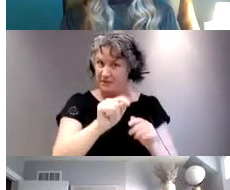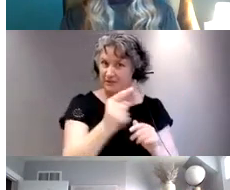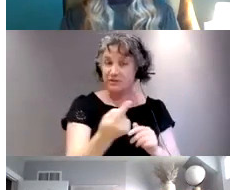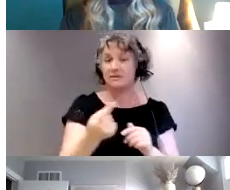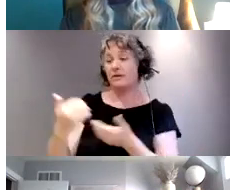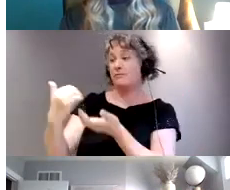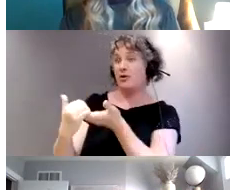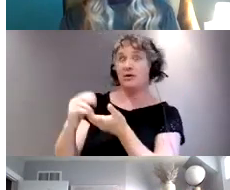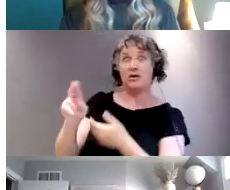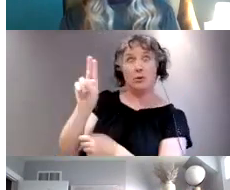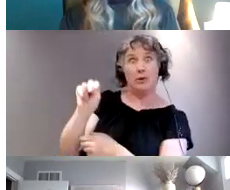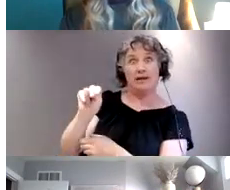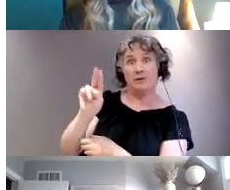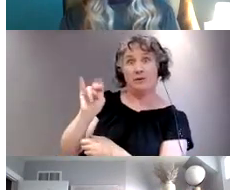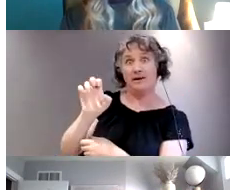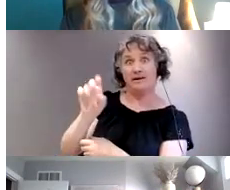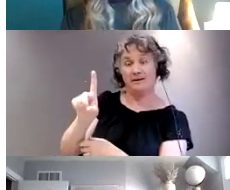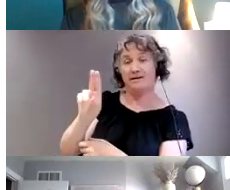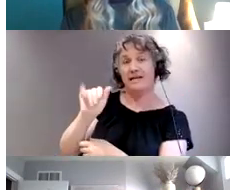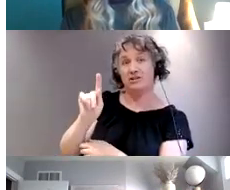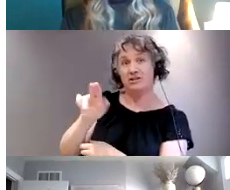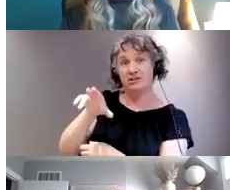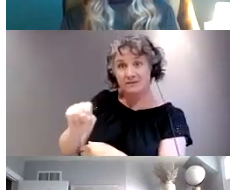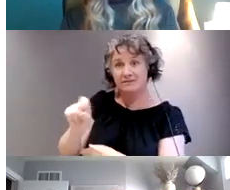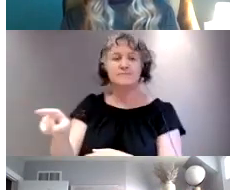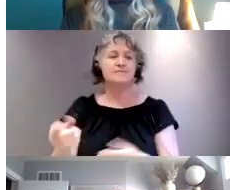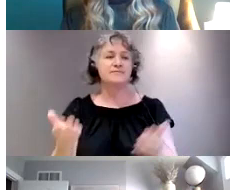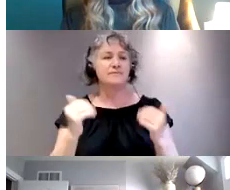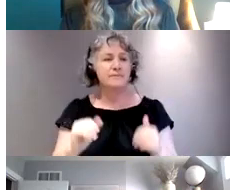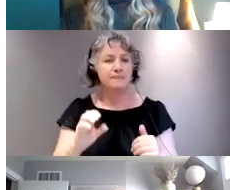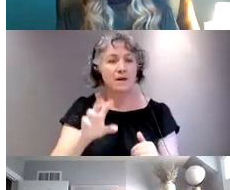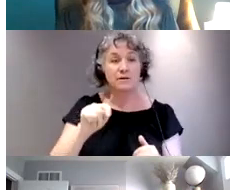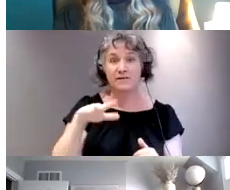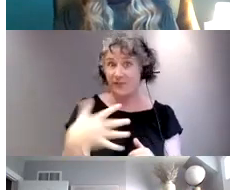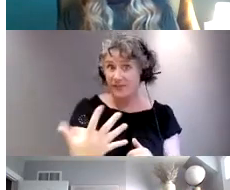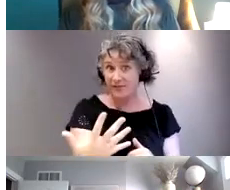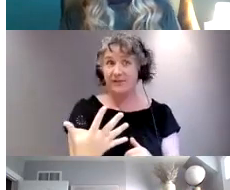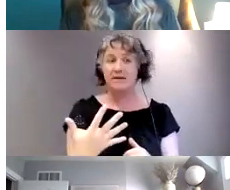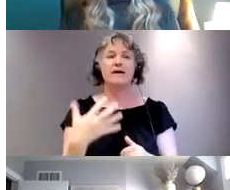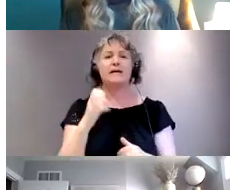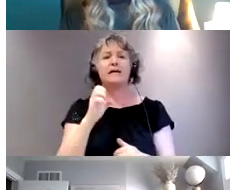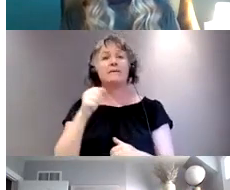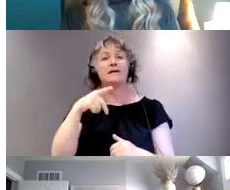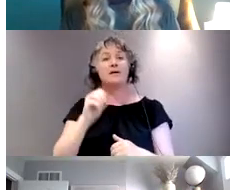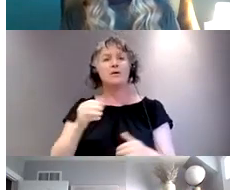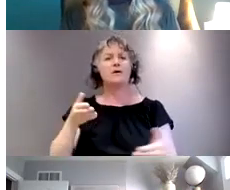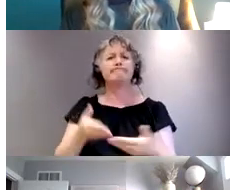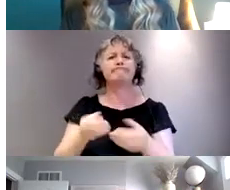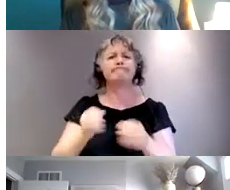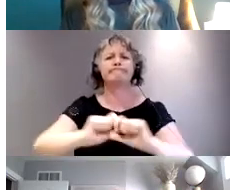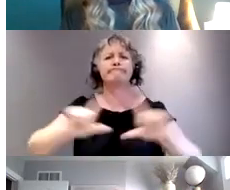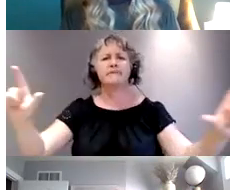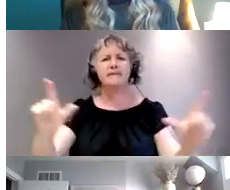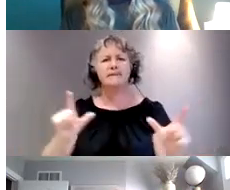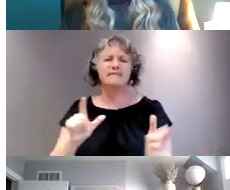And October 5th, again, being brought to you by Elder Abuse Prevention Ontario, Intersections between Elder Abuse, Substance